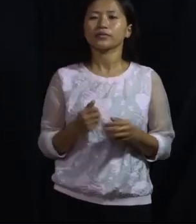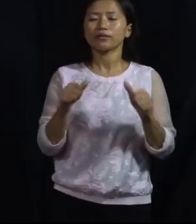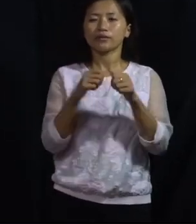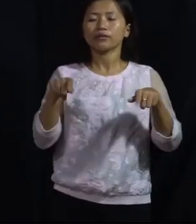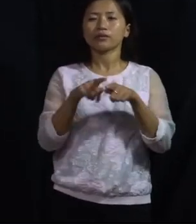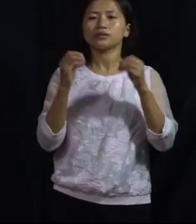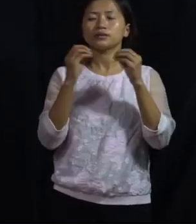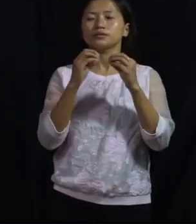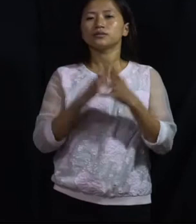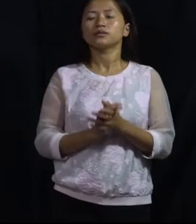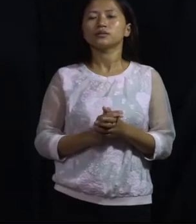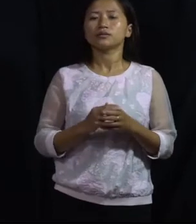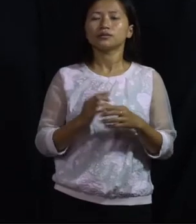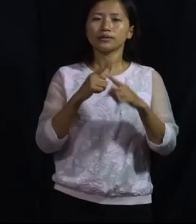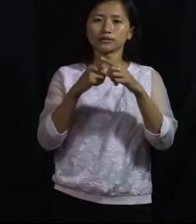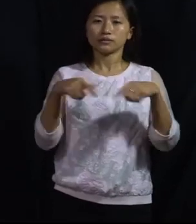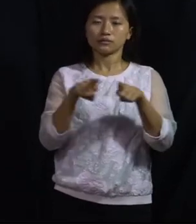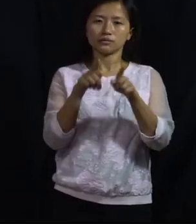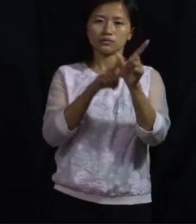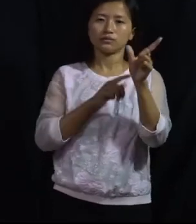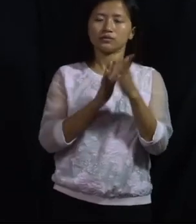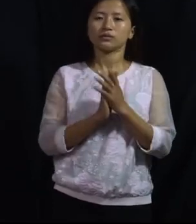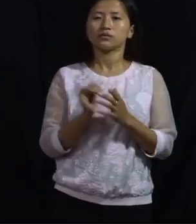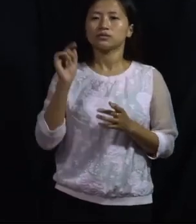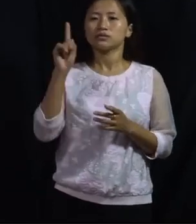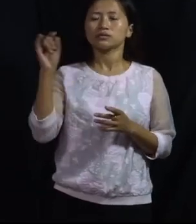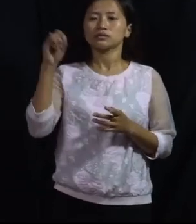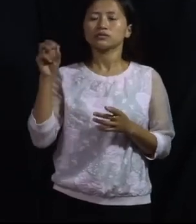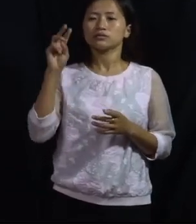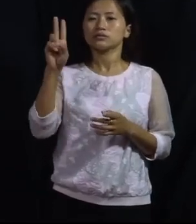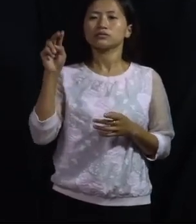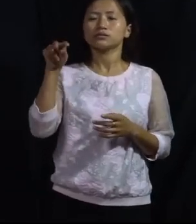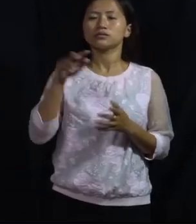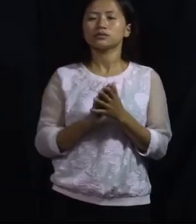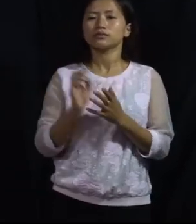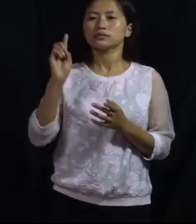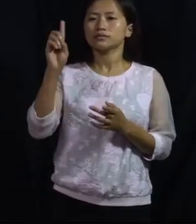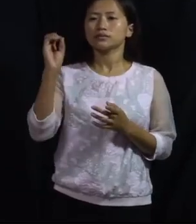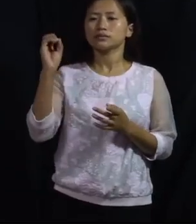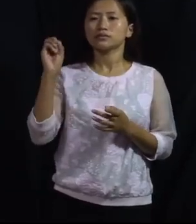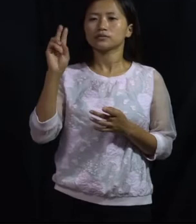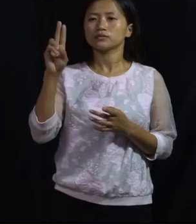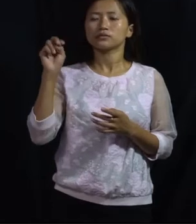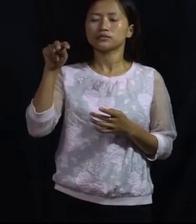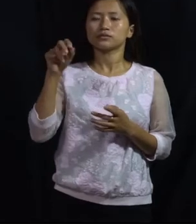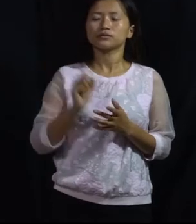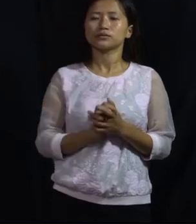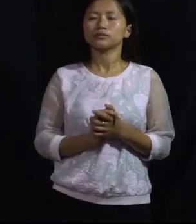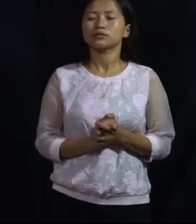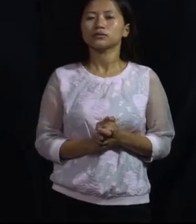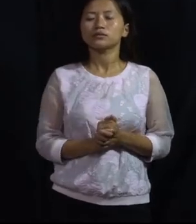B, X and Y, that is 16,200 and 10,800. To X capital